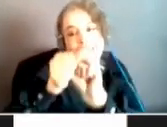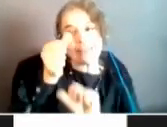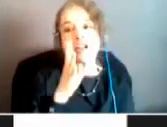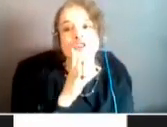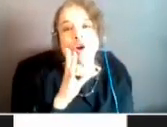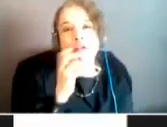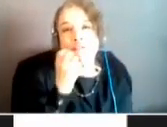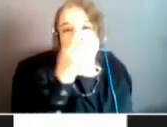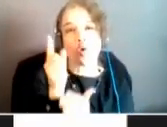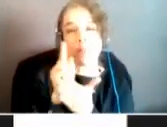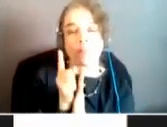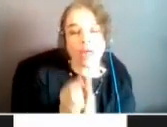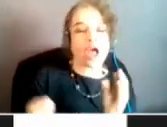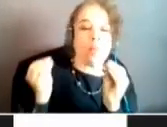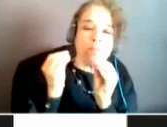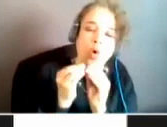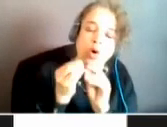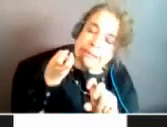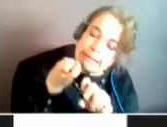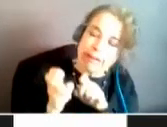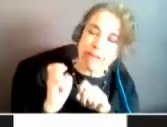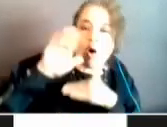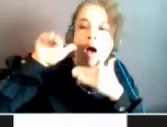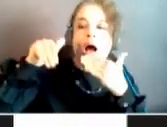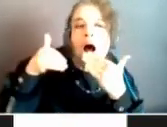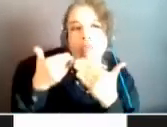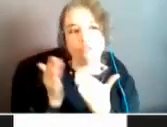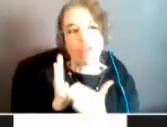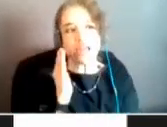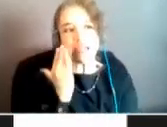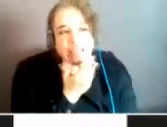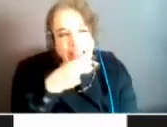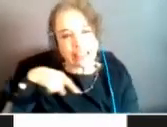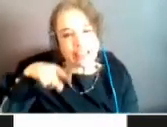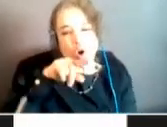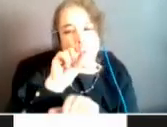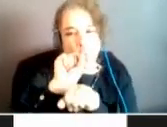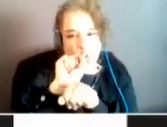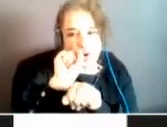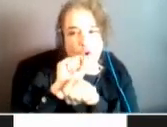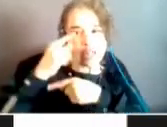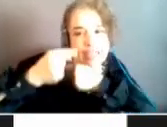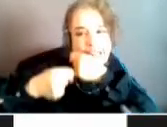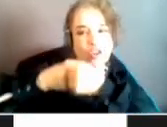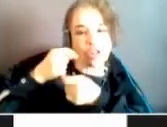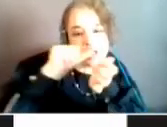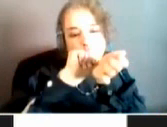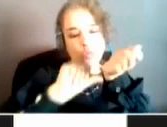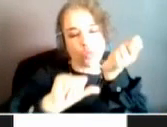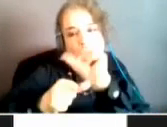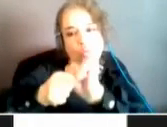few minutes ago. More difficult, I think, for all of us, certainly those who work on traditional suicide